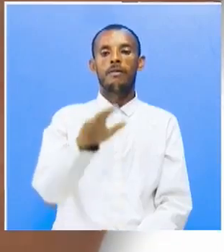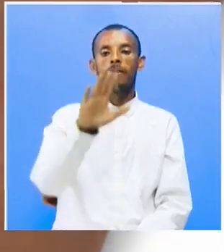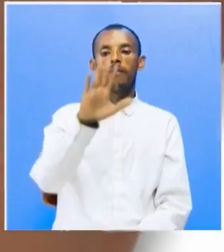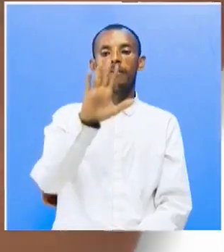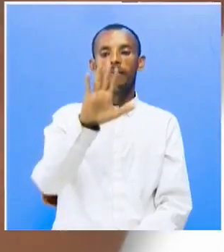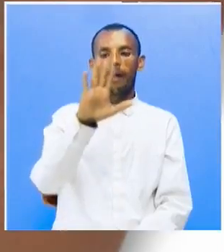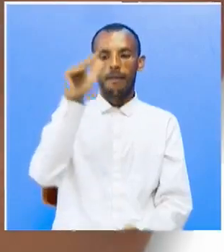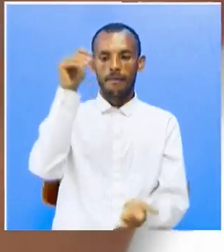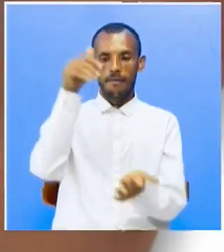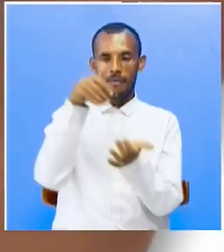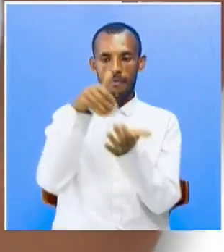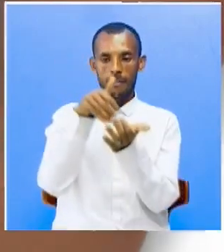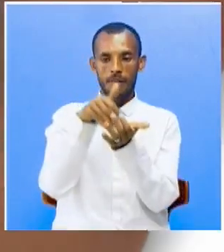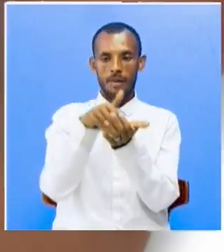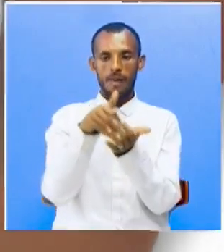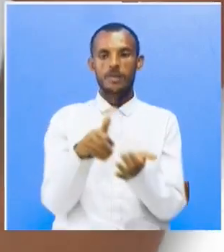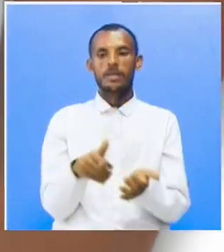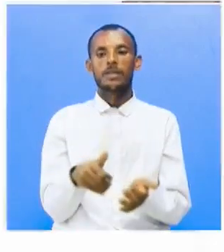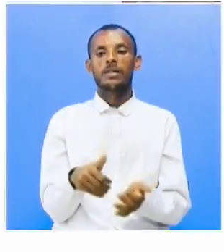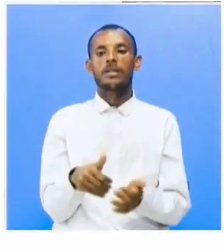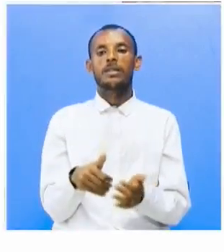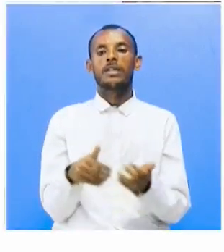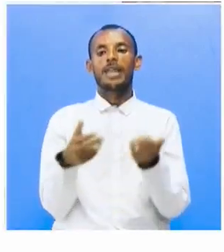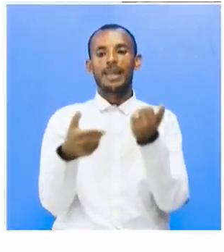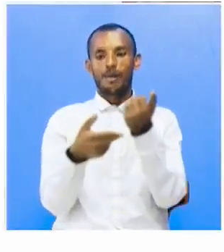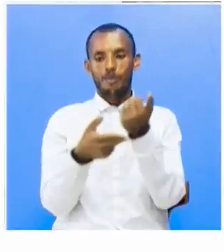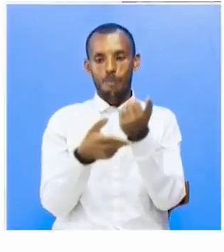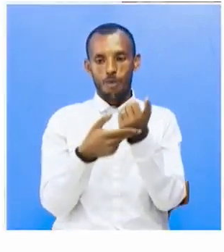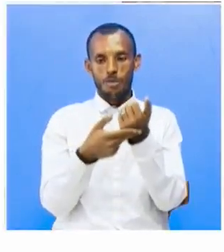5,000 deposited in a bank